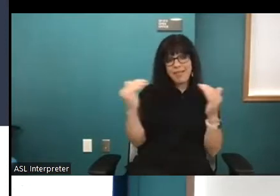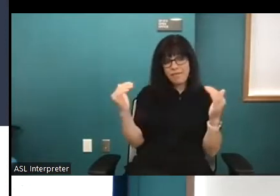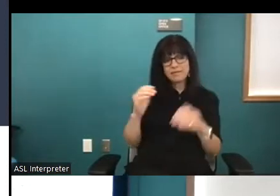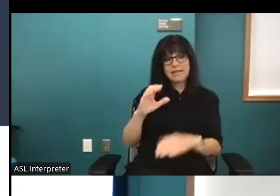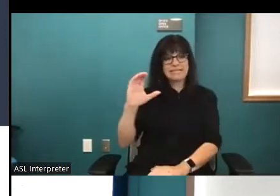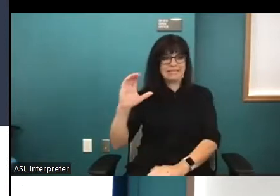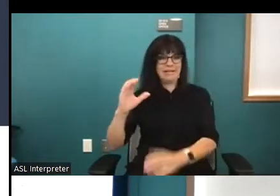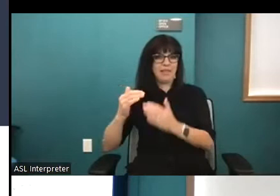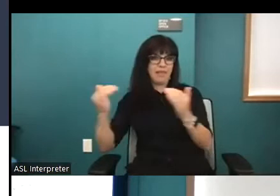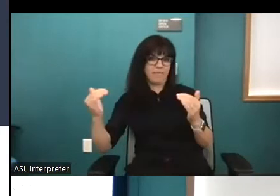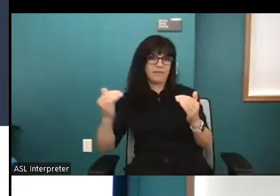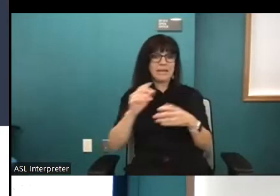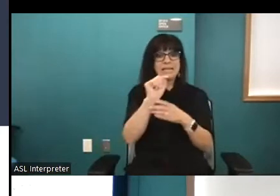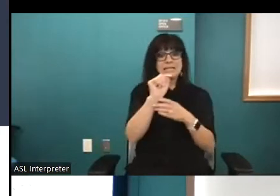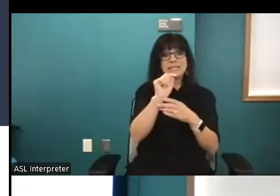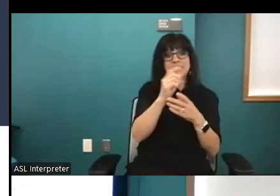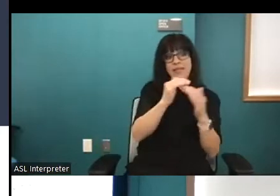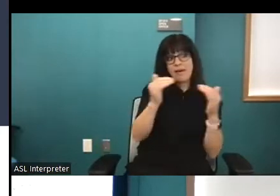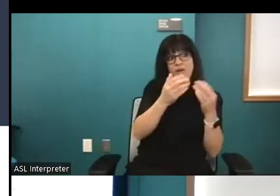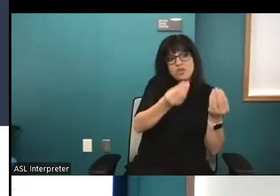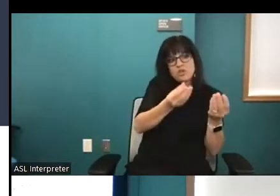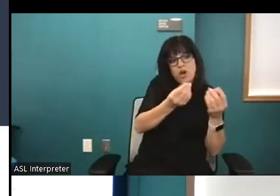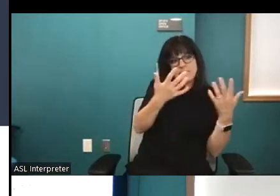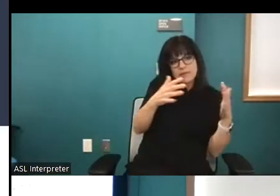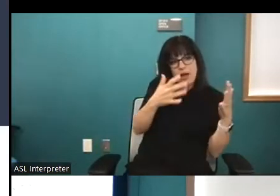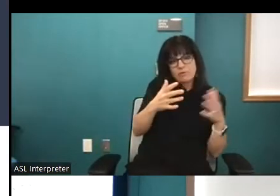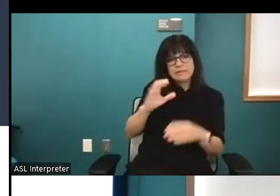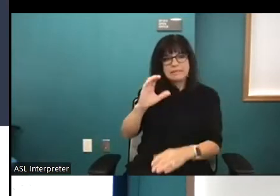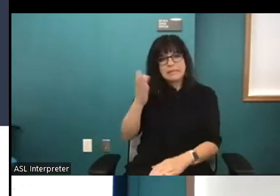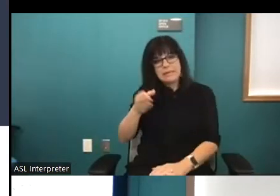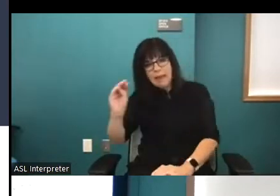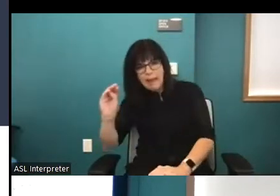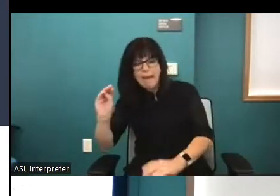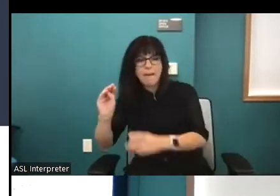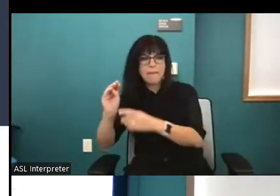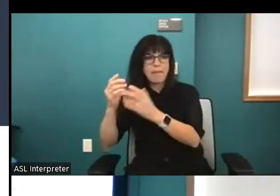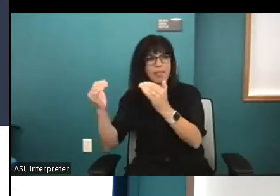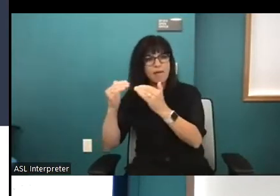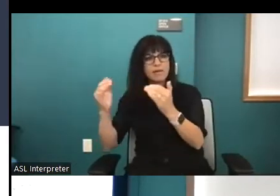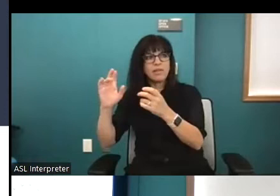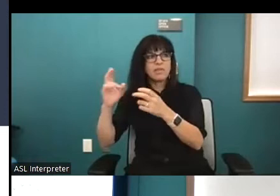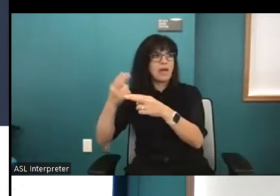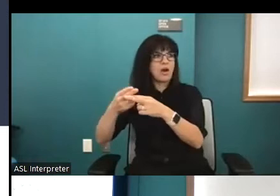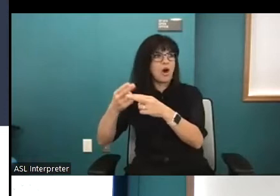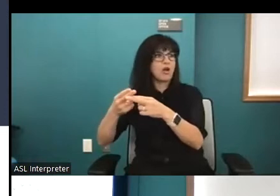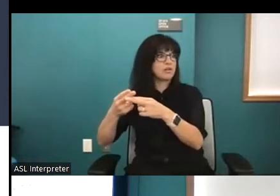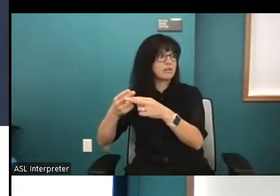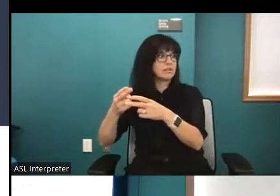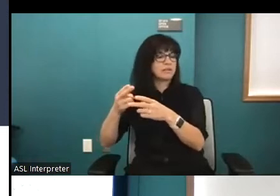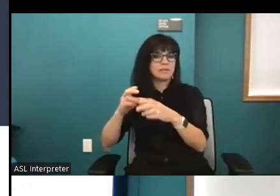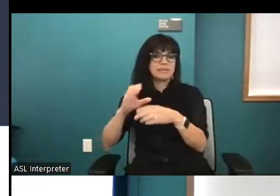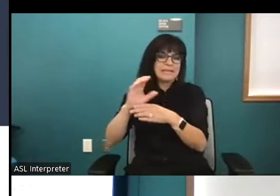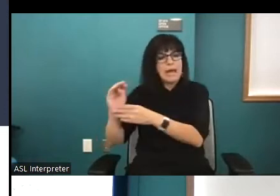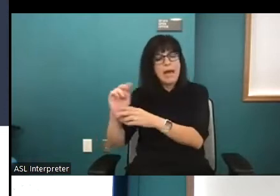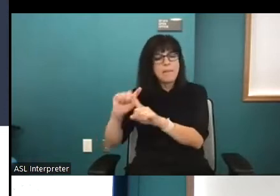T levels are the soft sounds, and C levels / M levels. Medel and AB call them M levels. Cochlear calls them C levels,